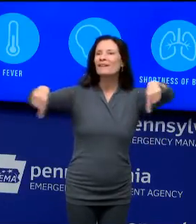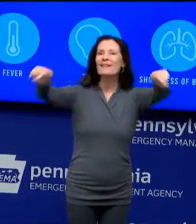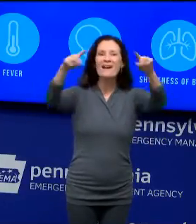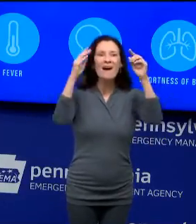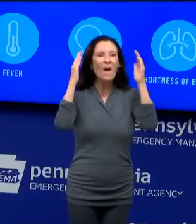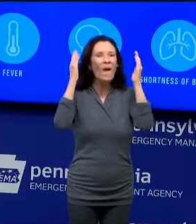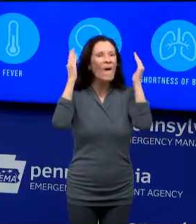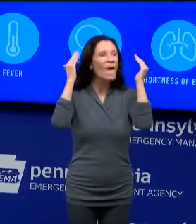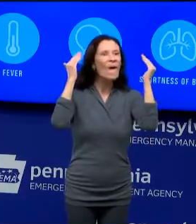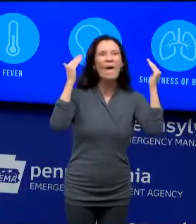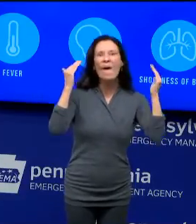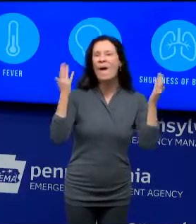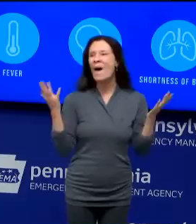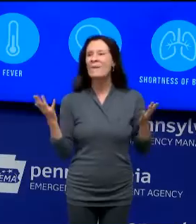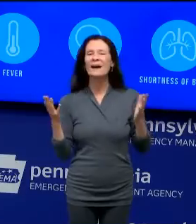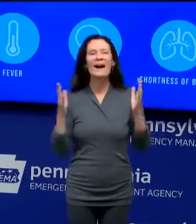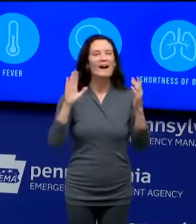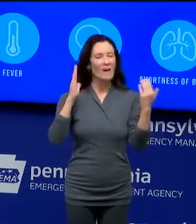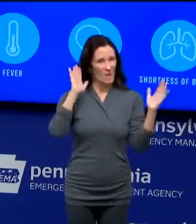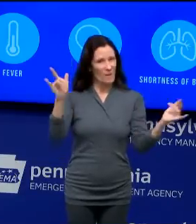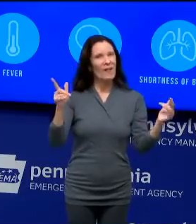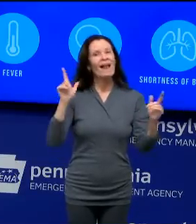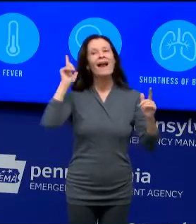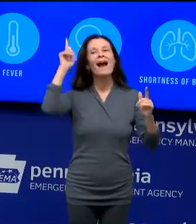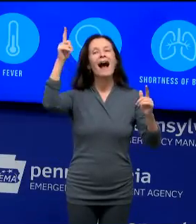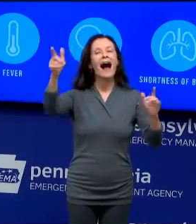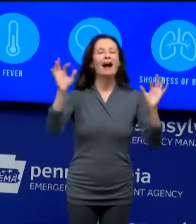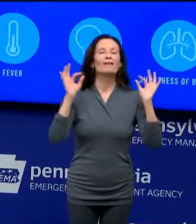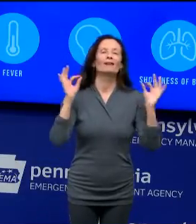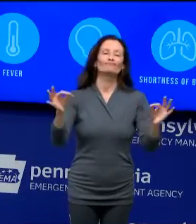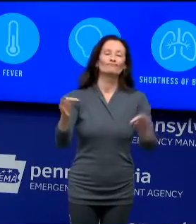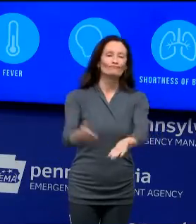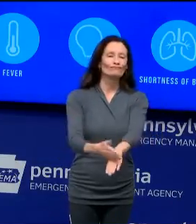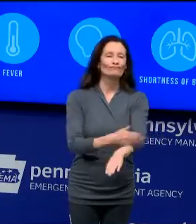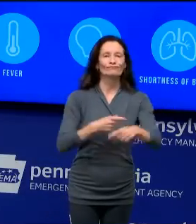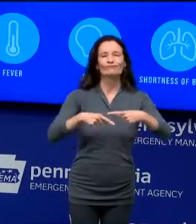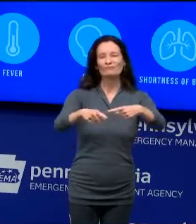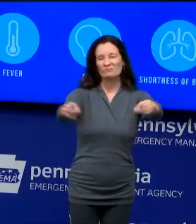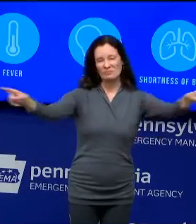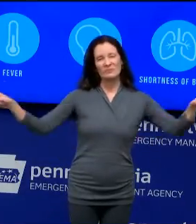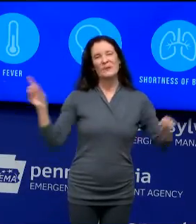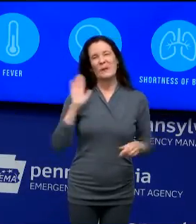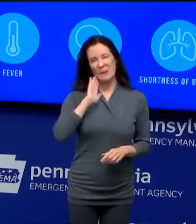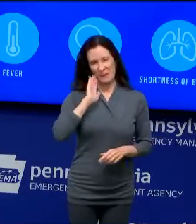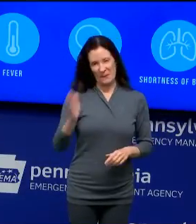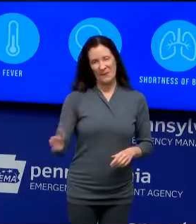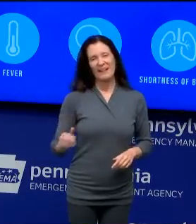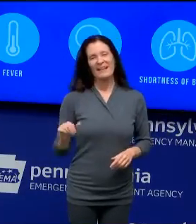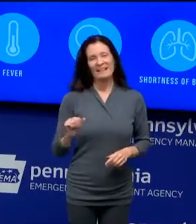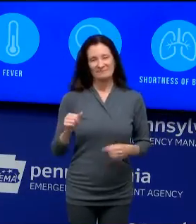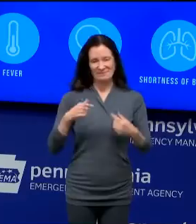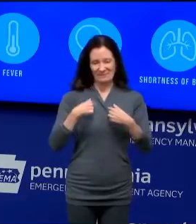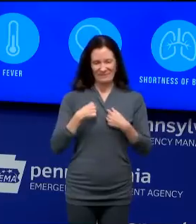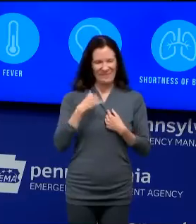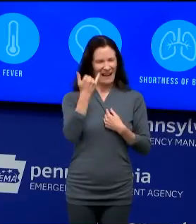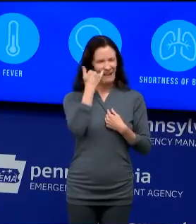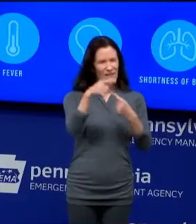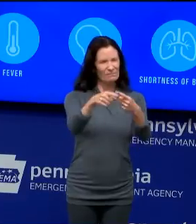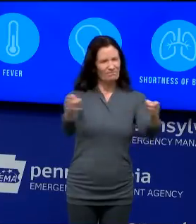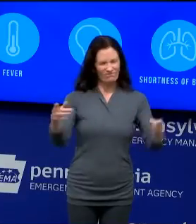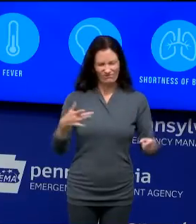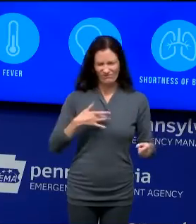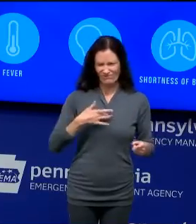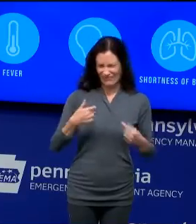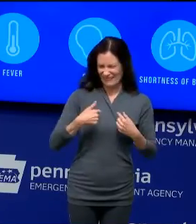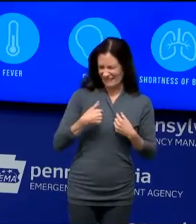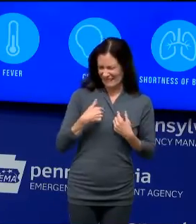If you have questions about your health, please contact your healthcare provider. If you need mental health resources because